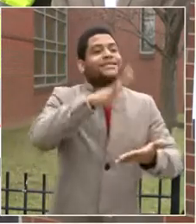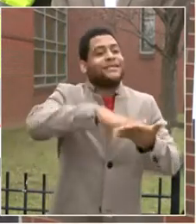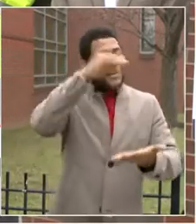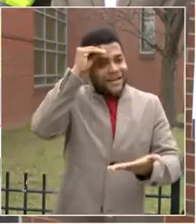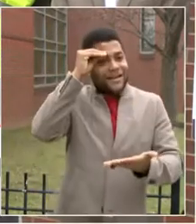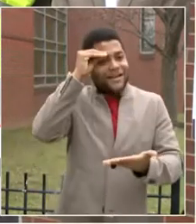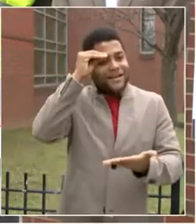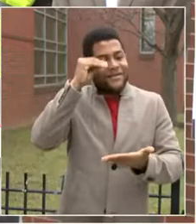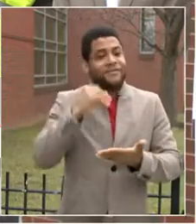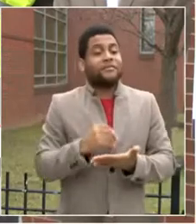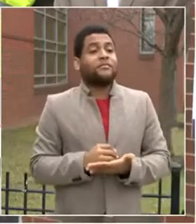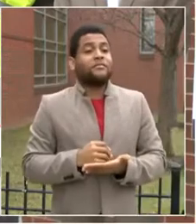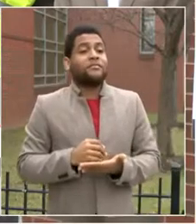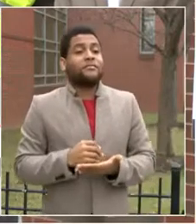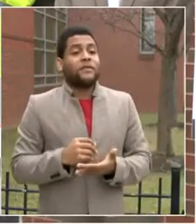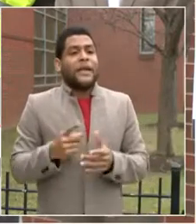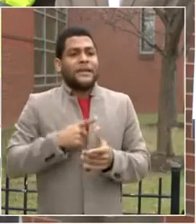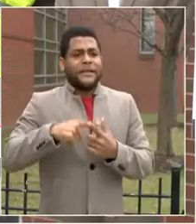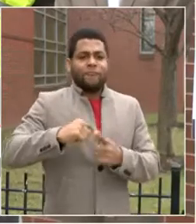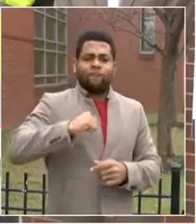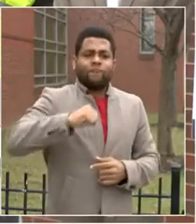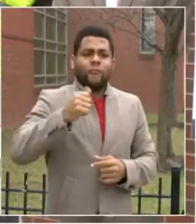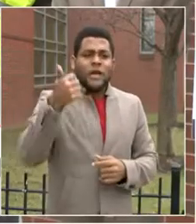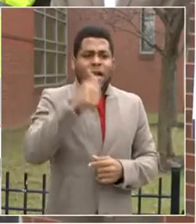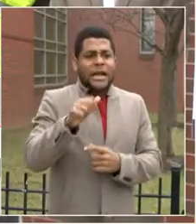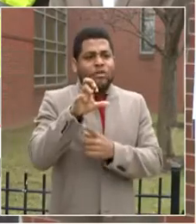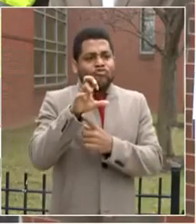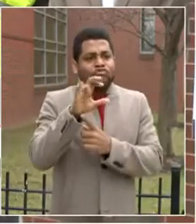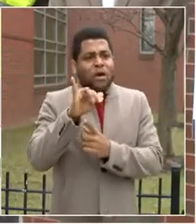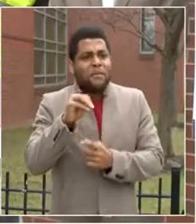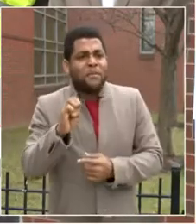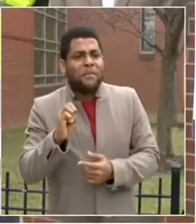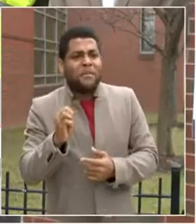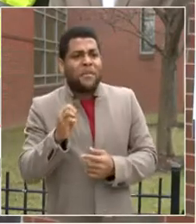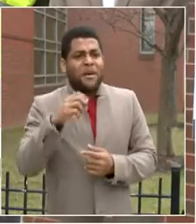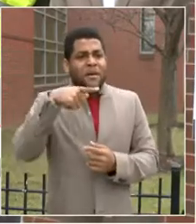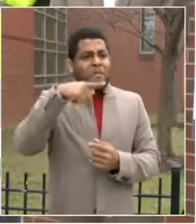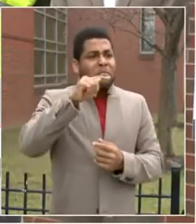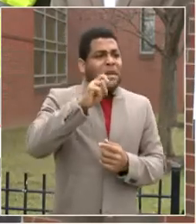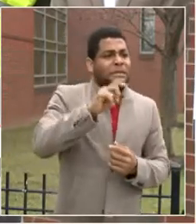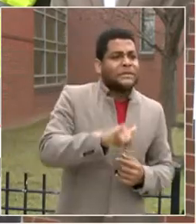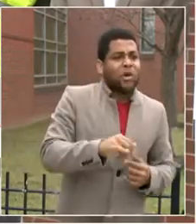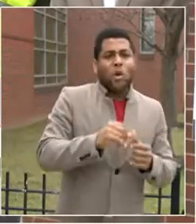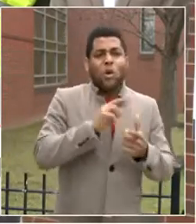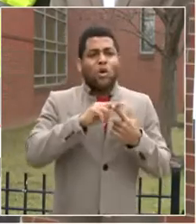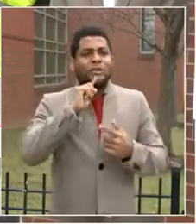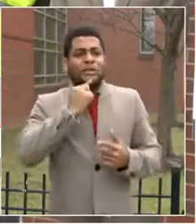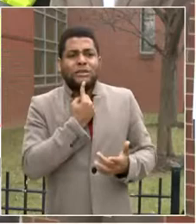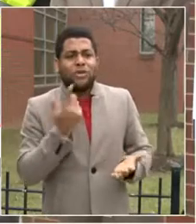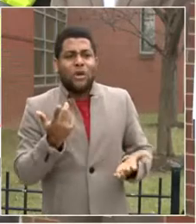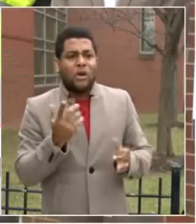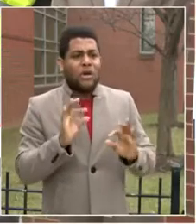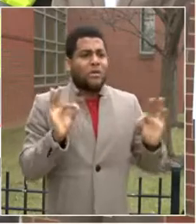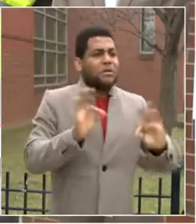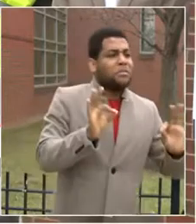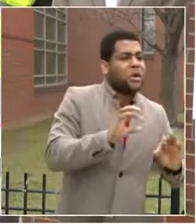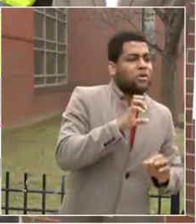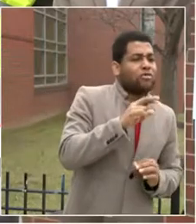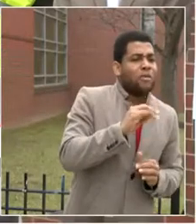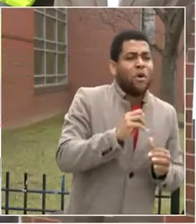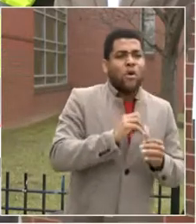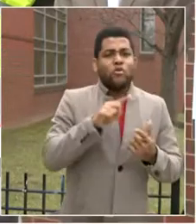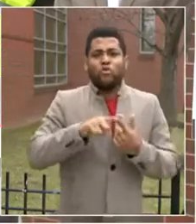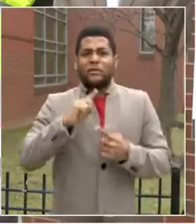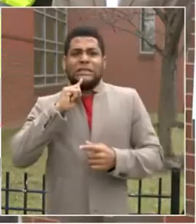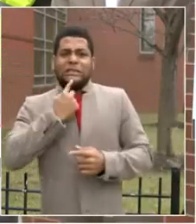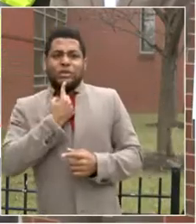and reject any crime, petty crime, or serious crime to get money. We have programs that they